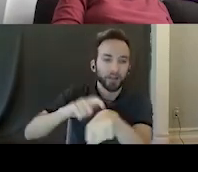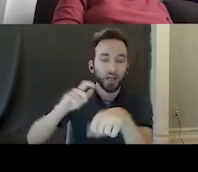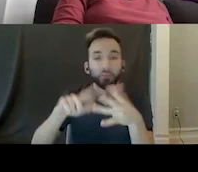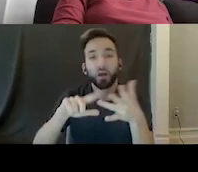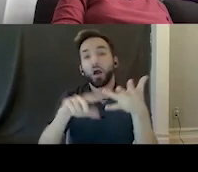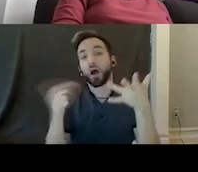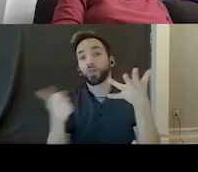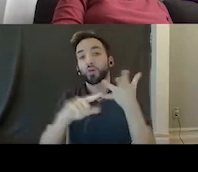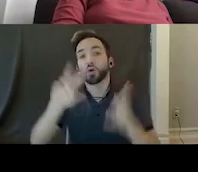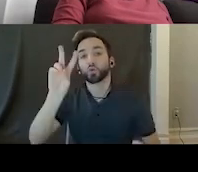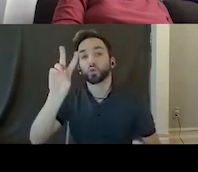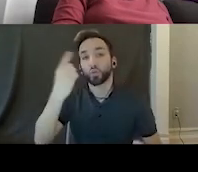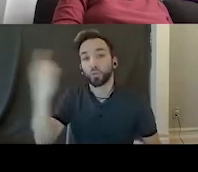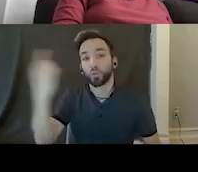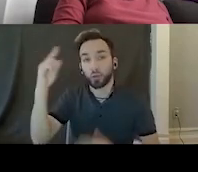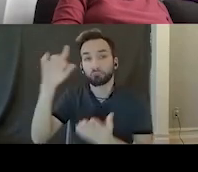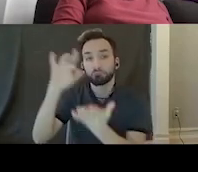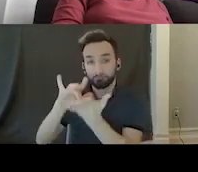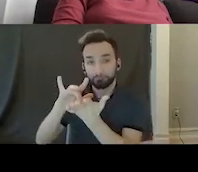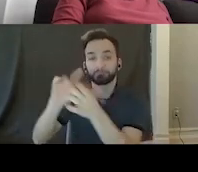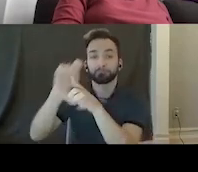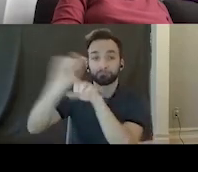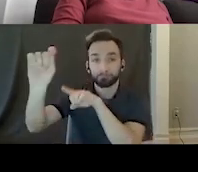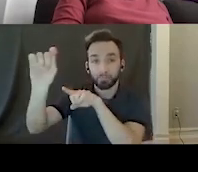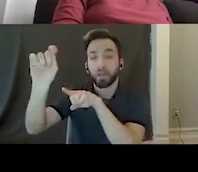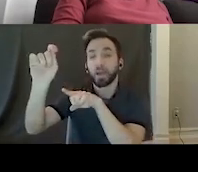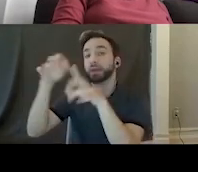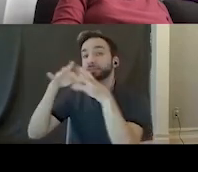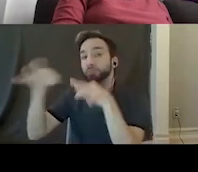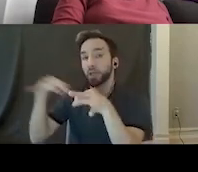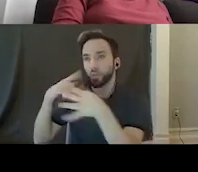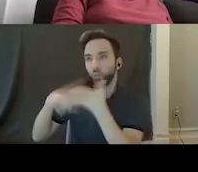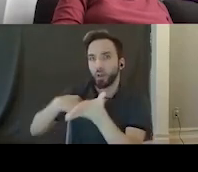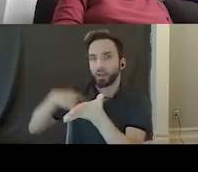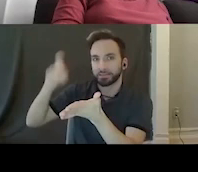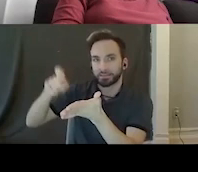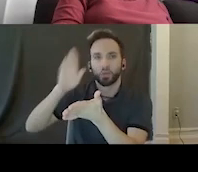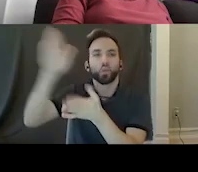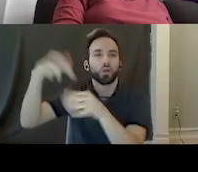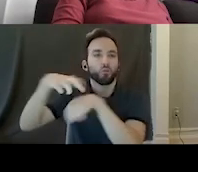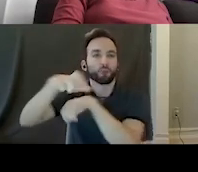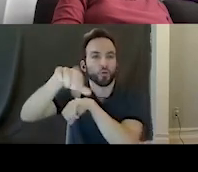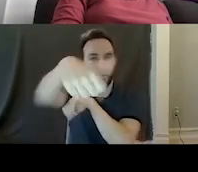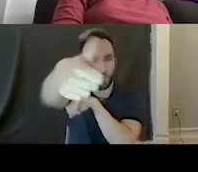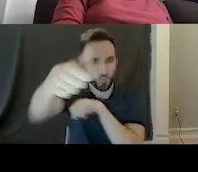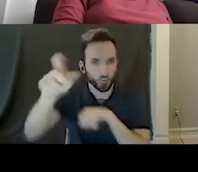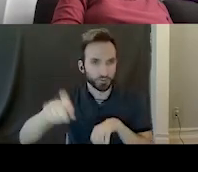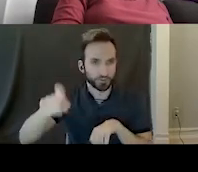your situation, and they're gonna give you other resources. So yeah. Now there's the chat.